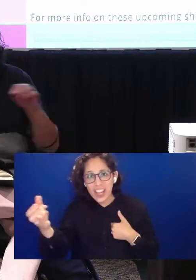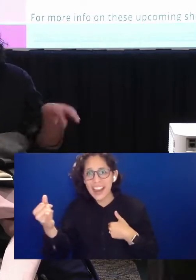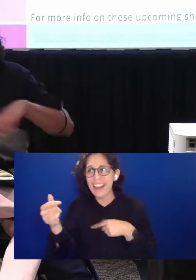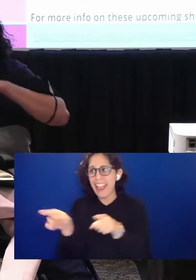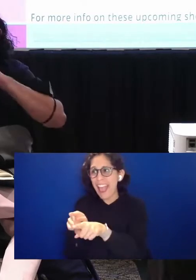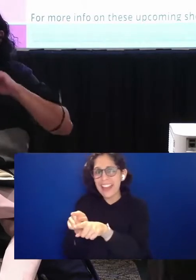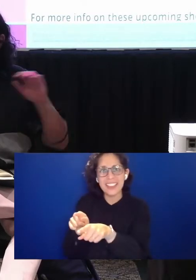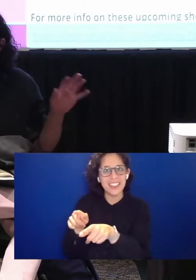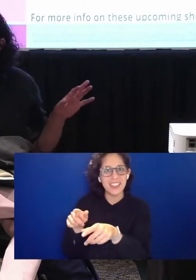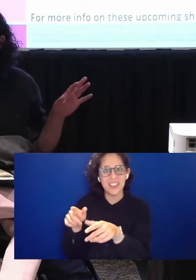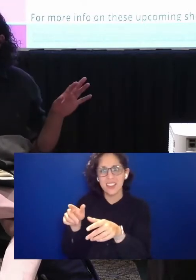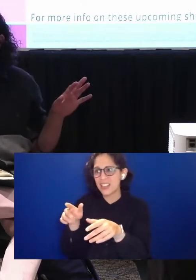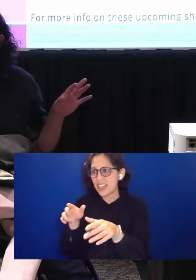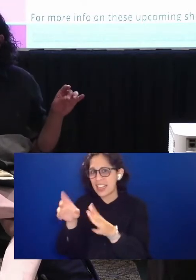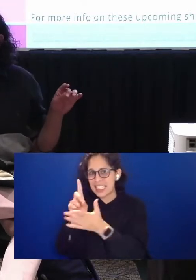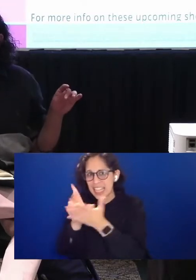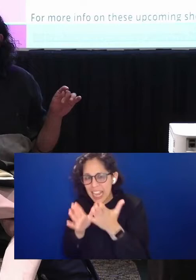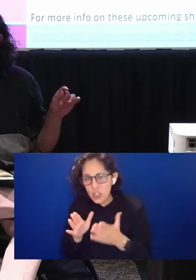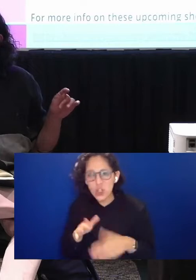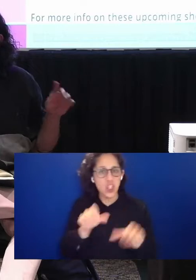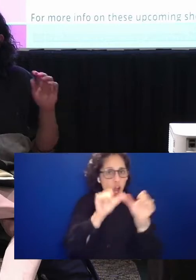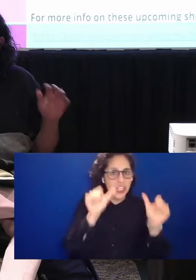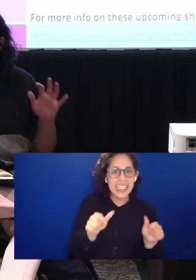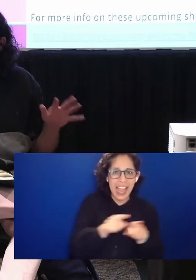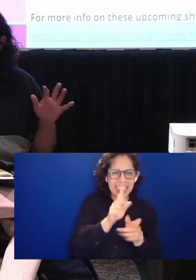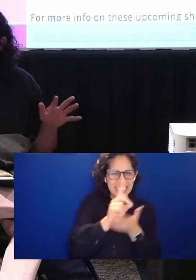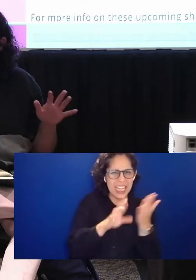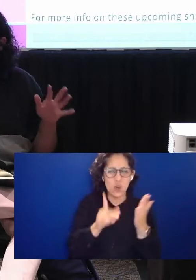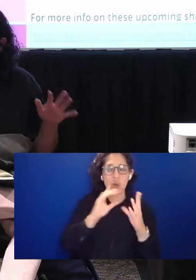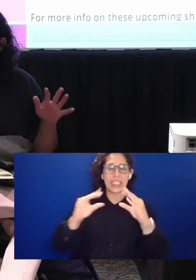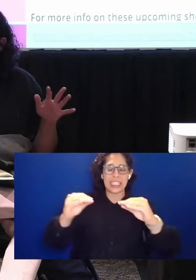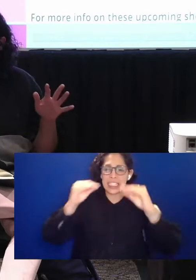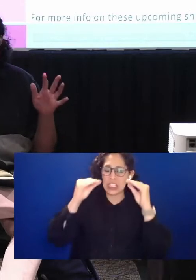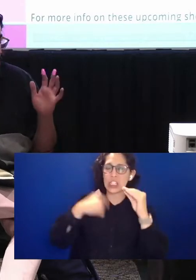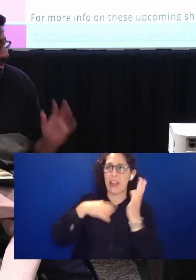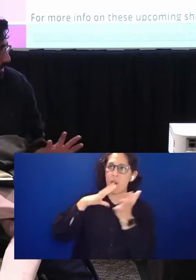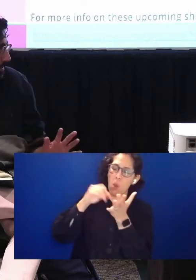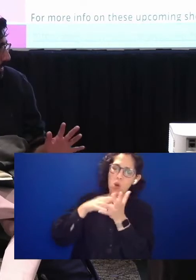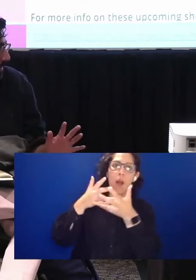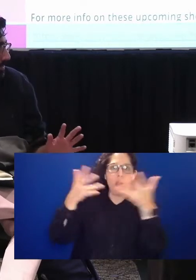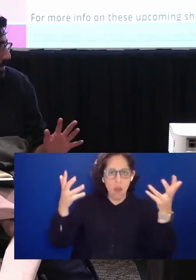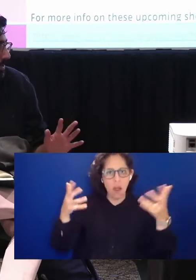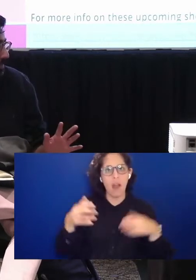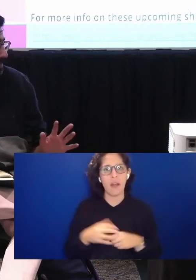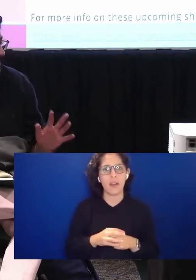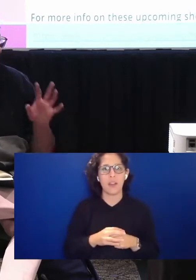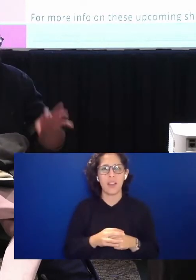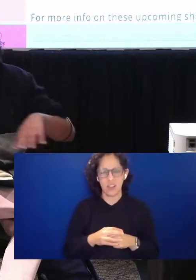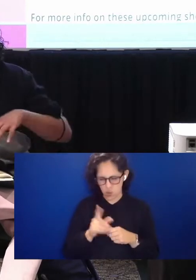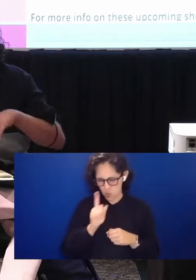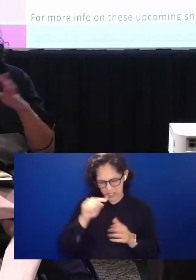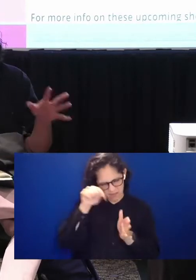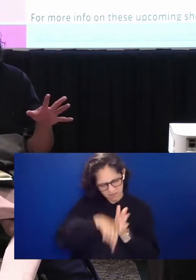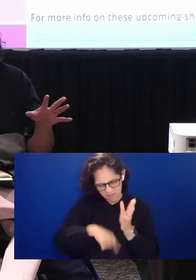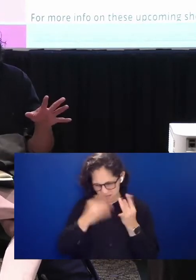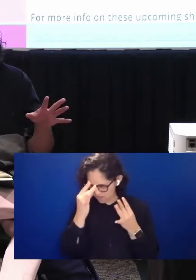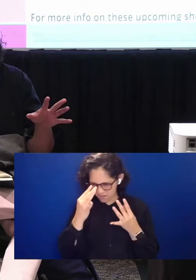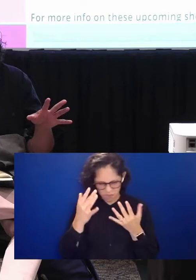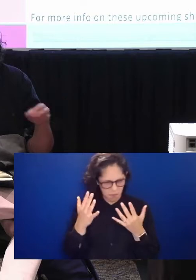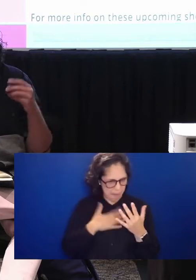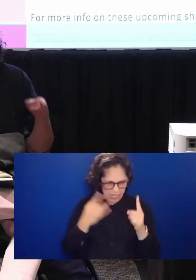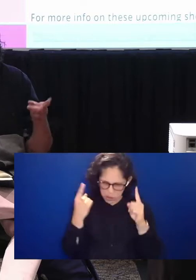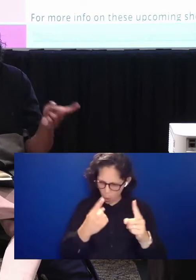designers teaches you a lot. You like really figure out what you're trying to do. So because of that,